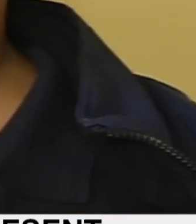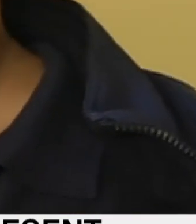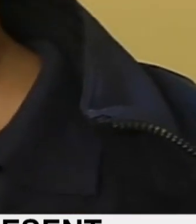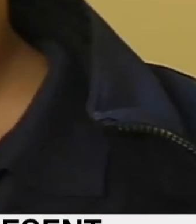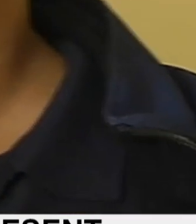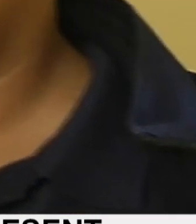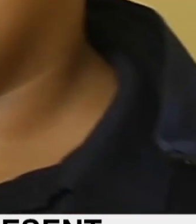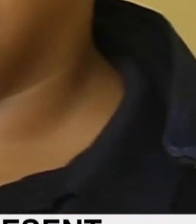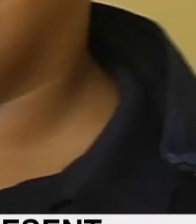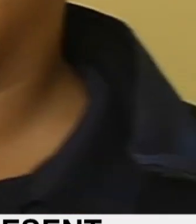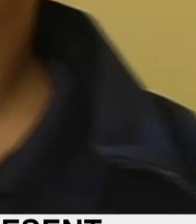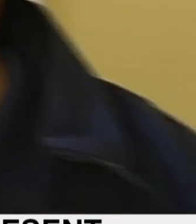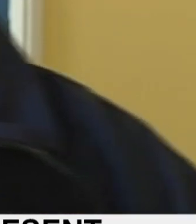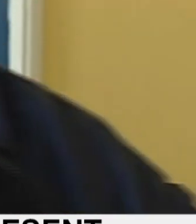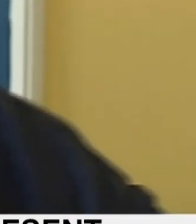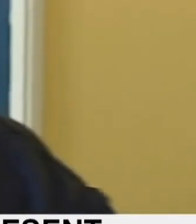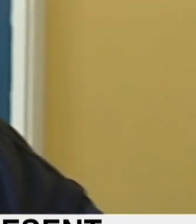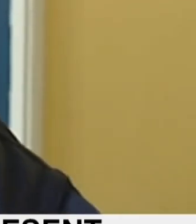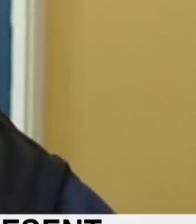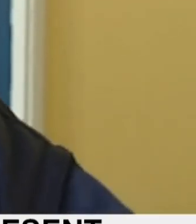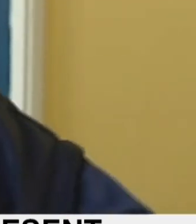So, yeah. And